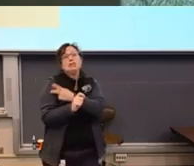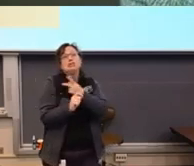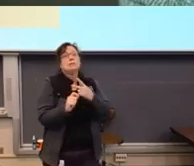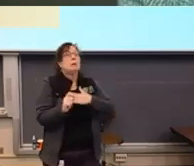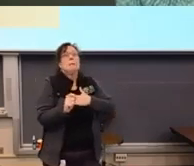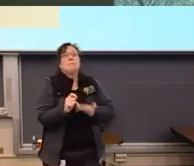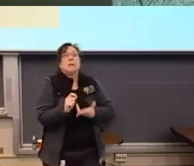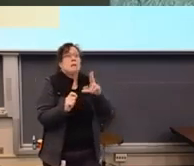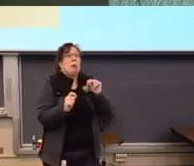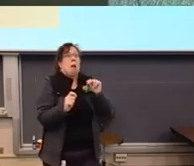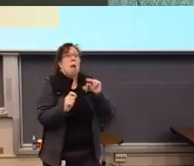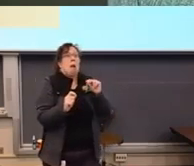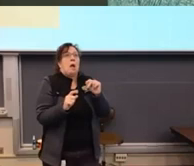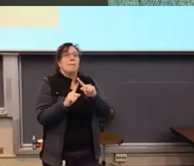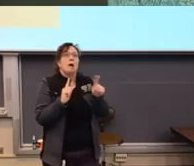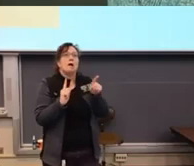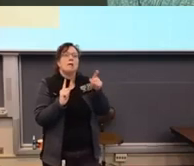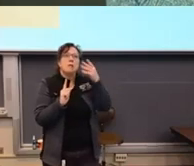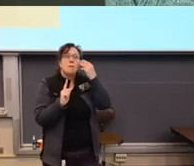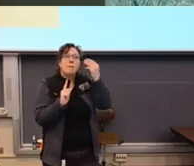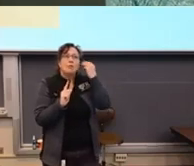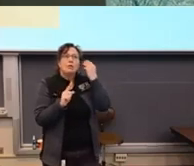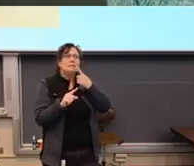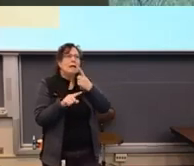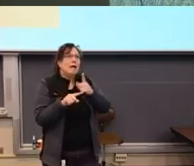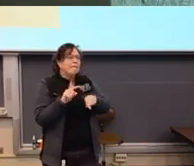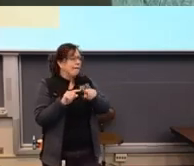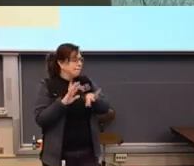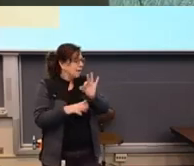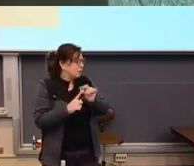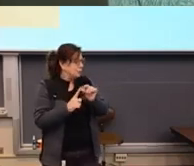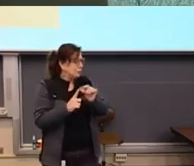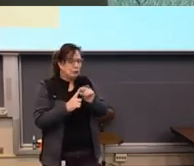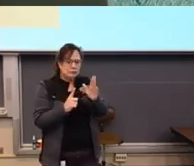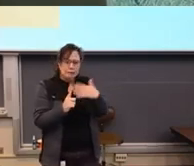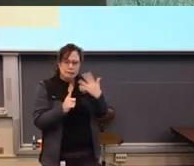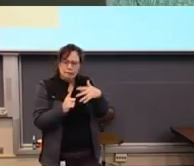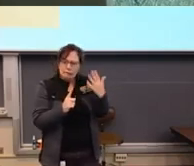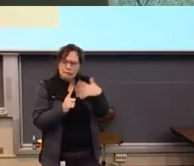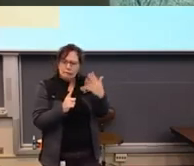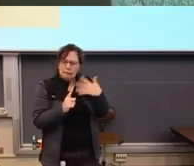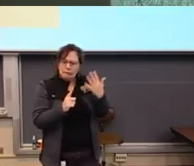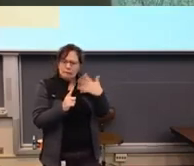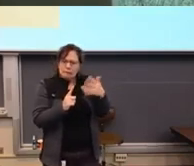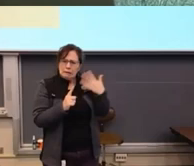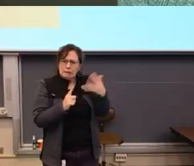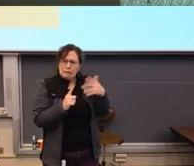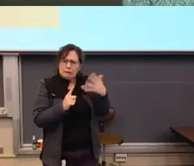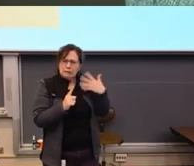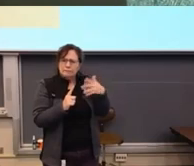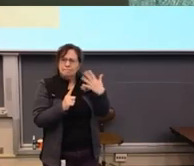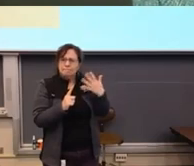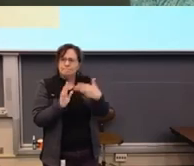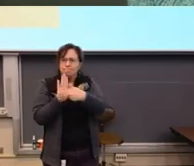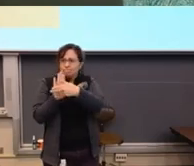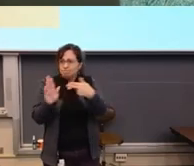admit they have a memory problem, but they say that they can't find words or something, like call it word. As long as you can call it something,